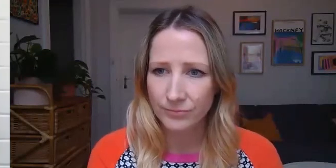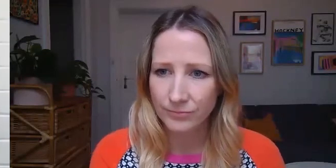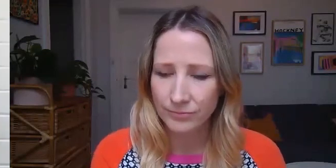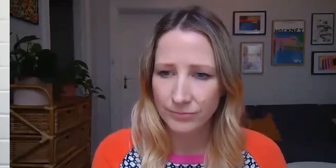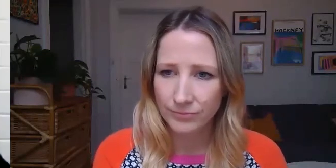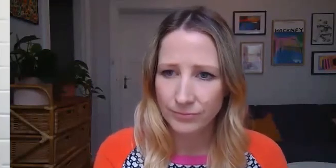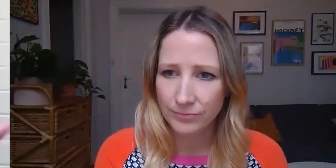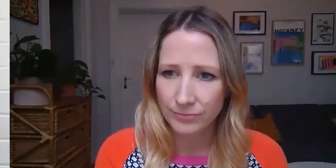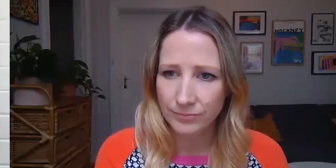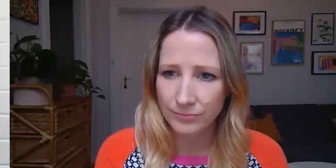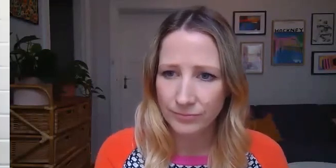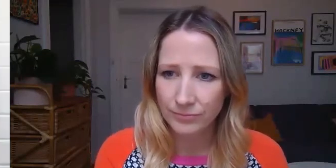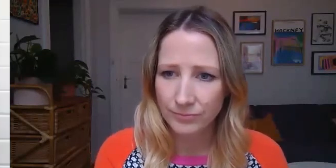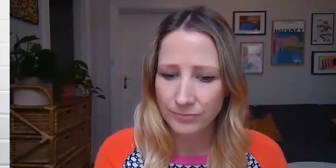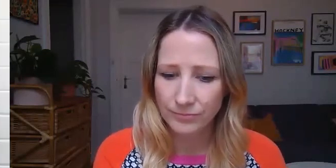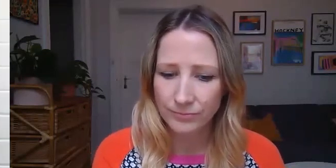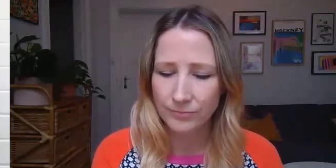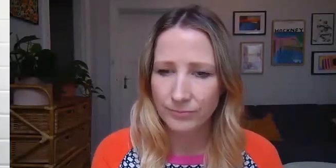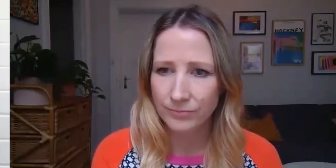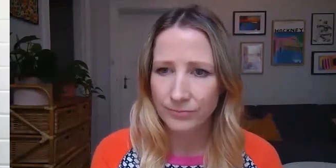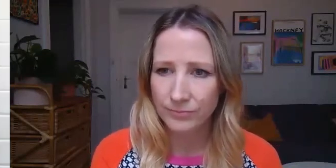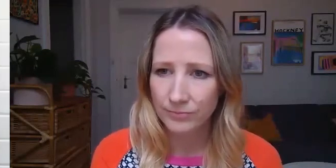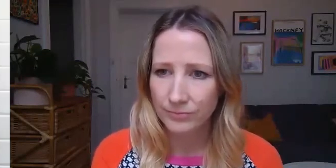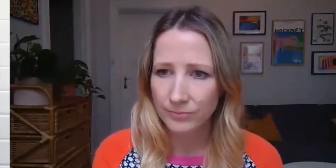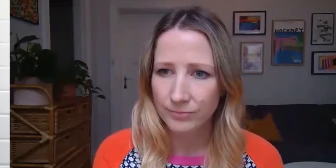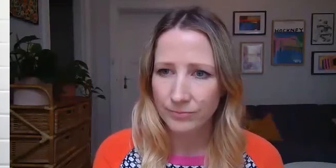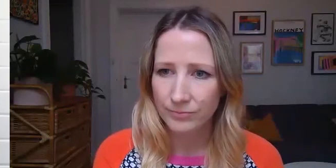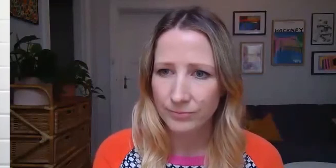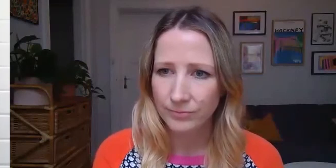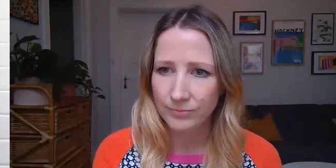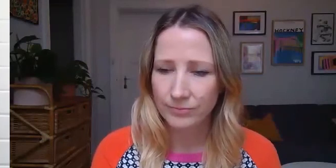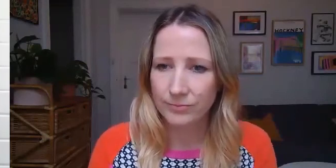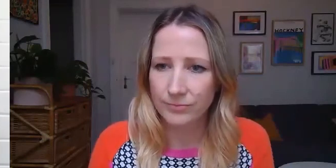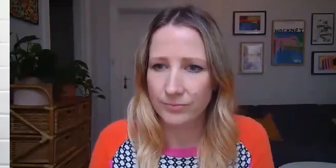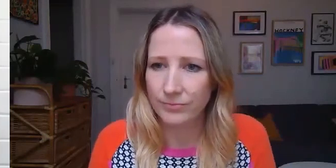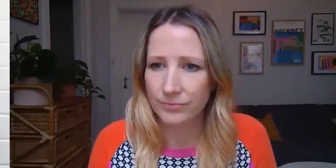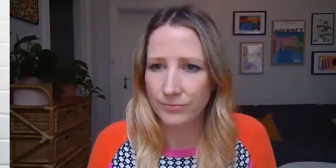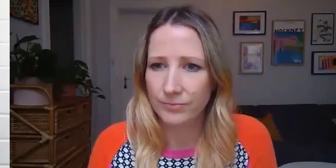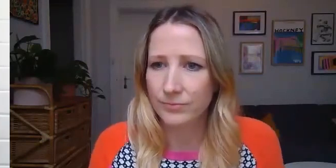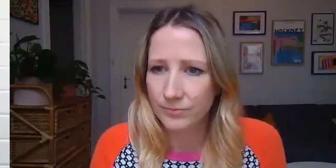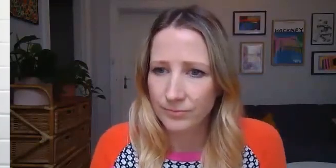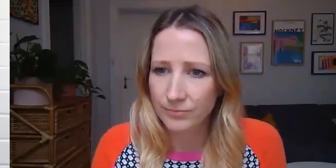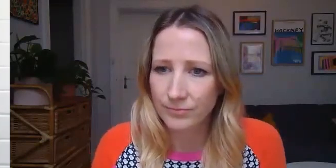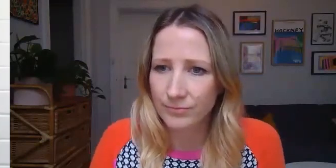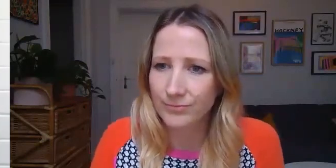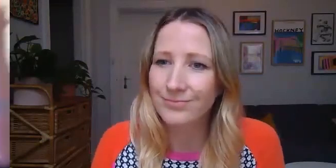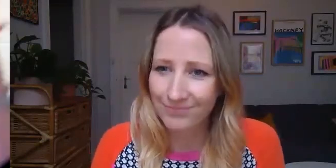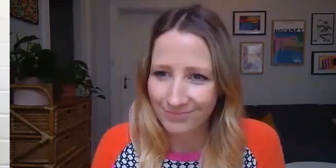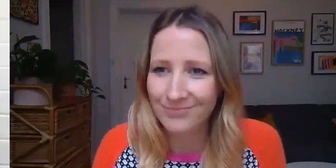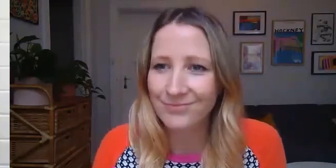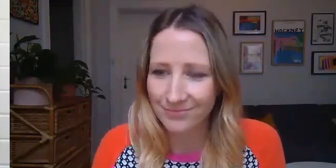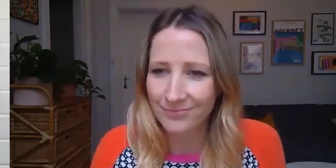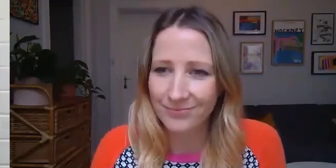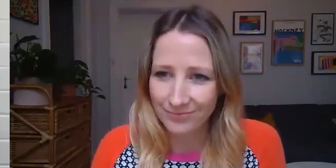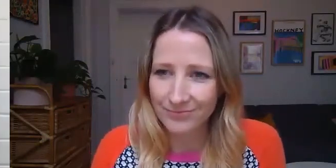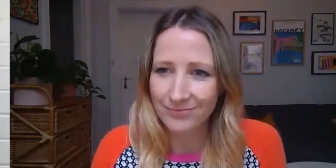is a problematic word in some ways, but, you know, I would rather like, oh, we can't think about justice, or, oh, we can't think about equity right now because we're too